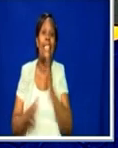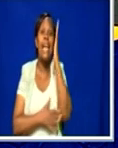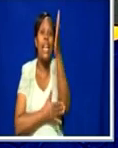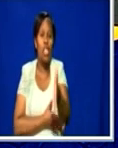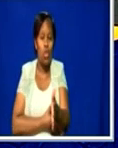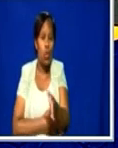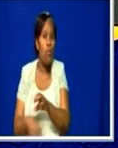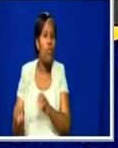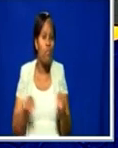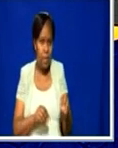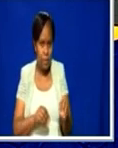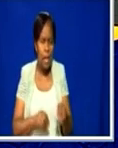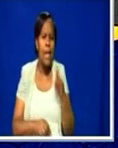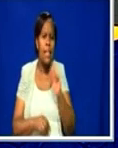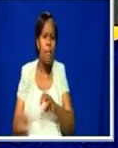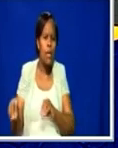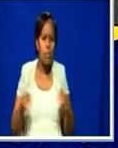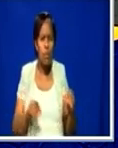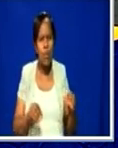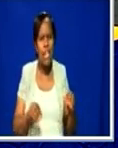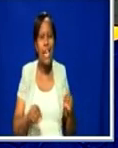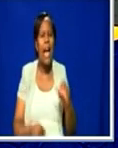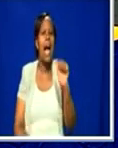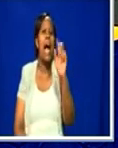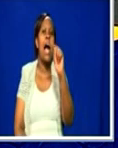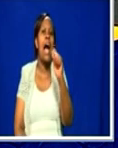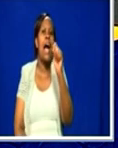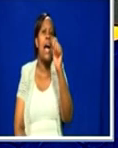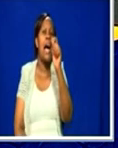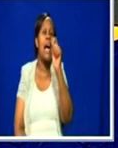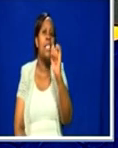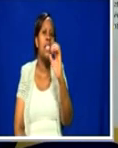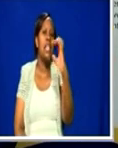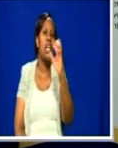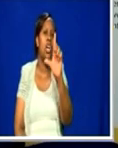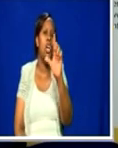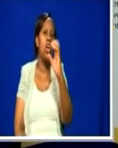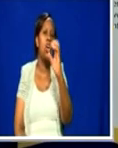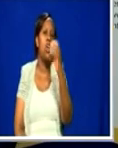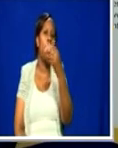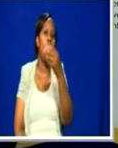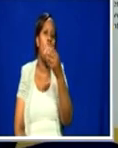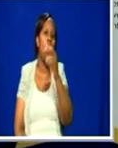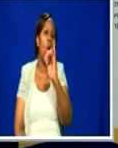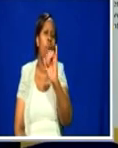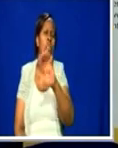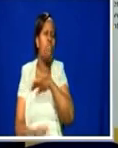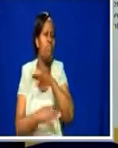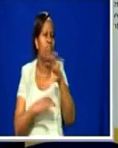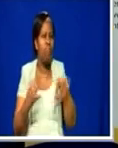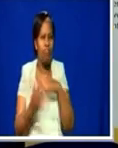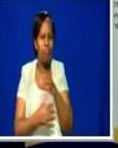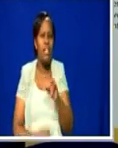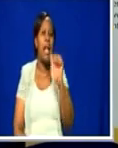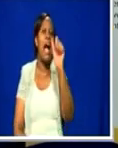revolving. They have to Wow. revolve in an anti-clockwise direction. Anti-clockwise. Anti-clockwise direction. Clockwise or All of them revolve in